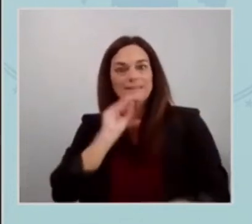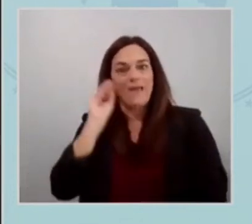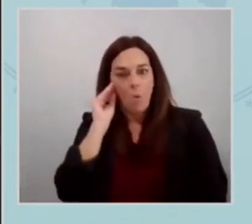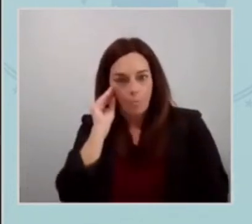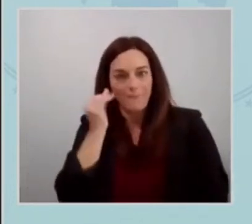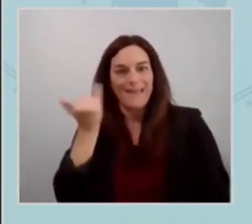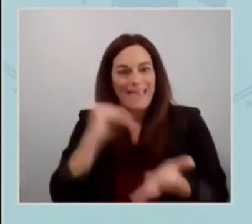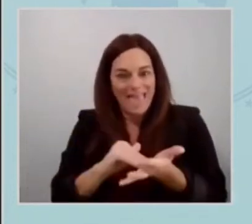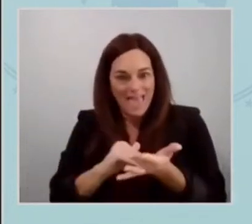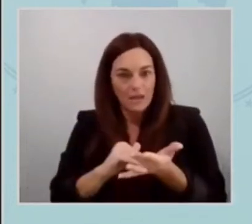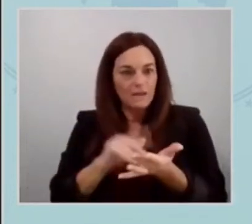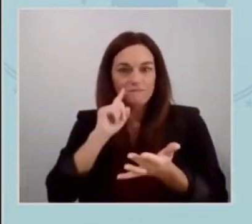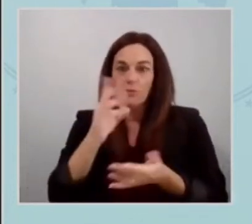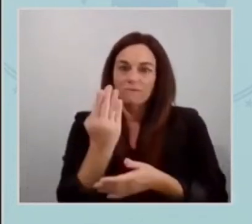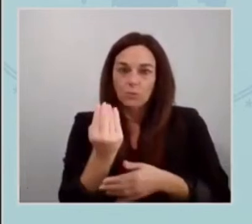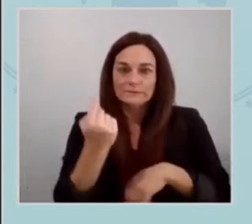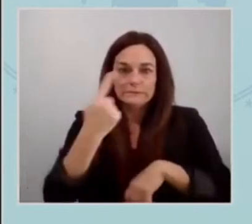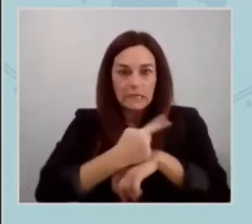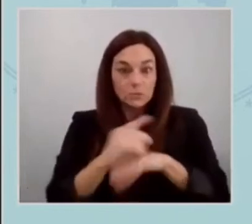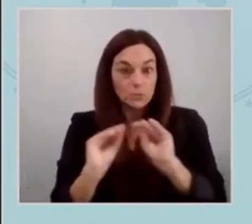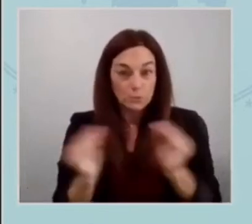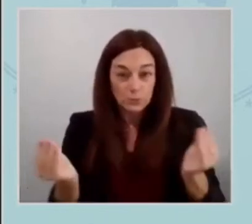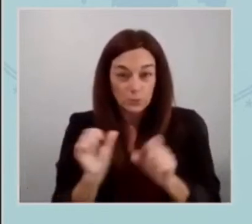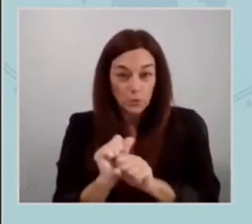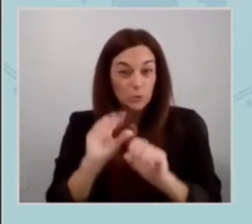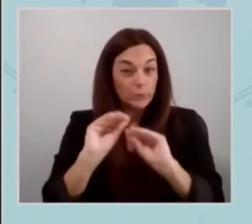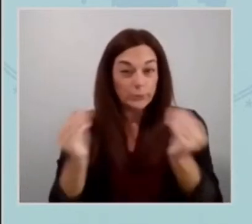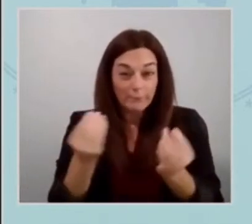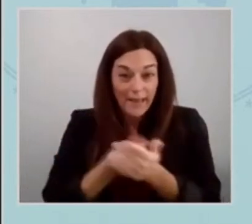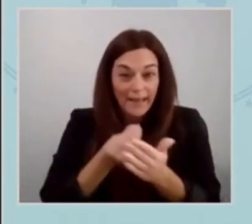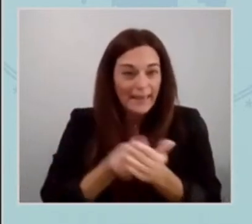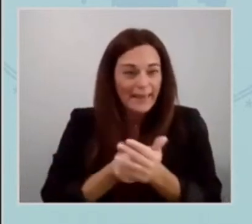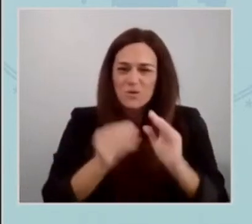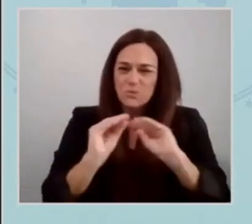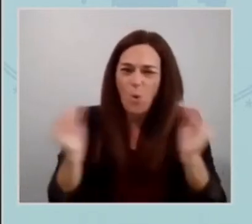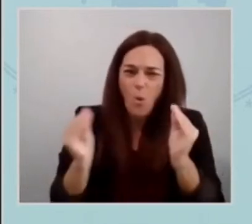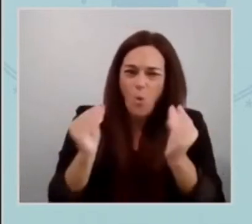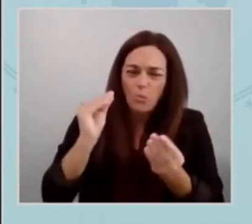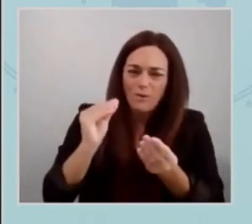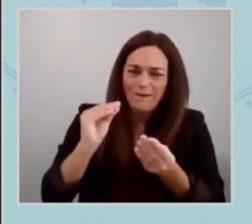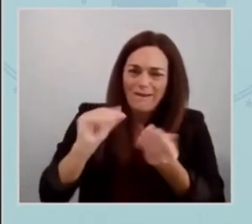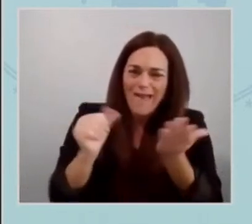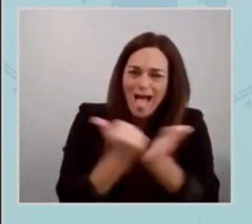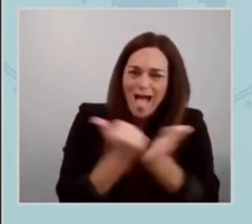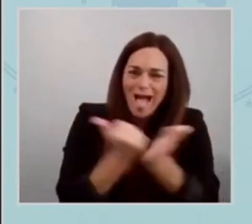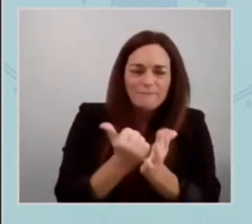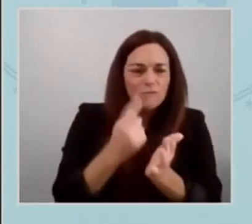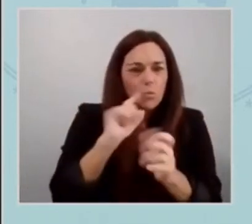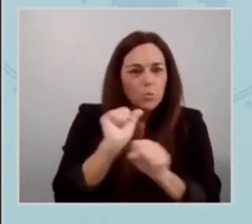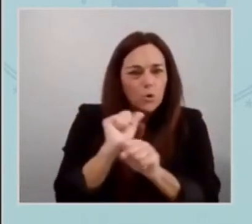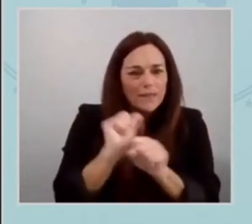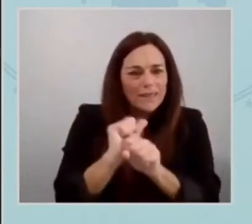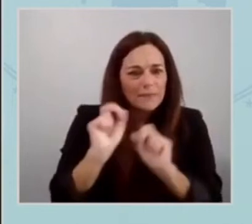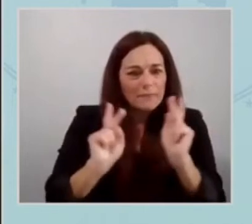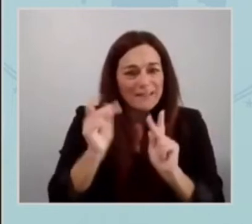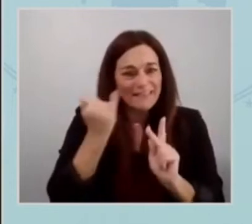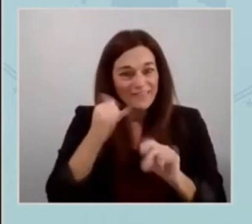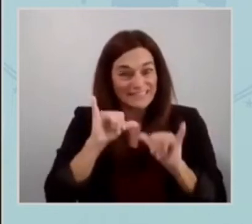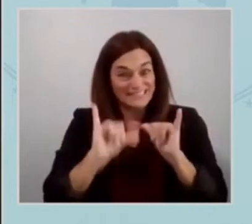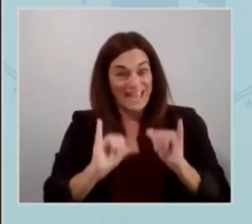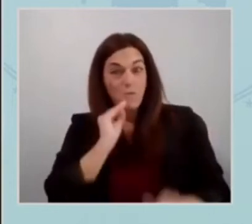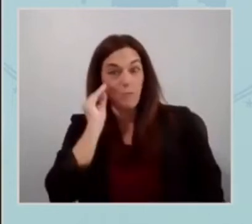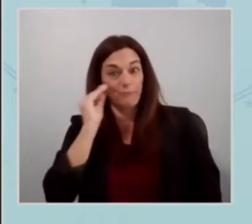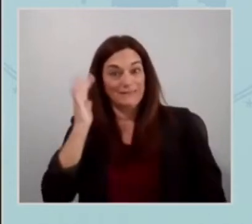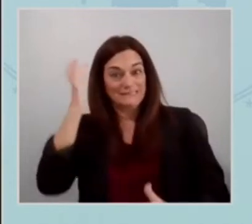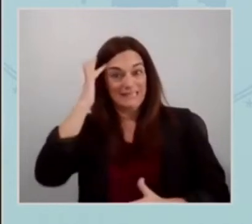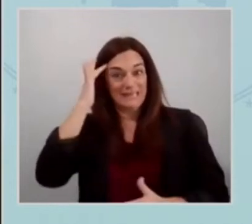someone in the crew catches it, now we all have to quarantine. Now we're out of work again for 14 days. There's no relief or